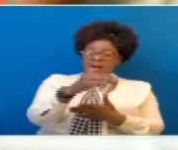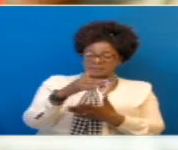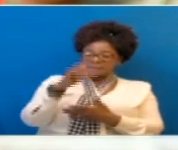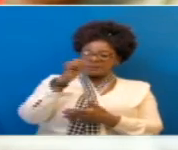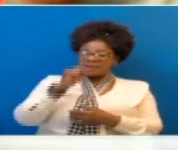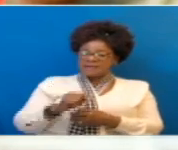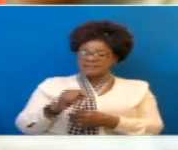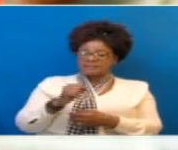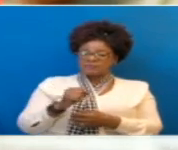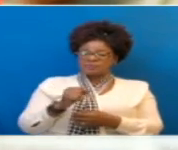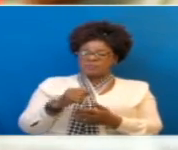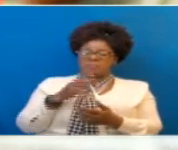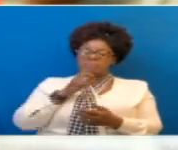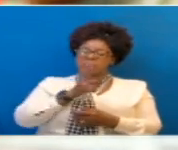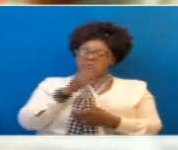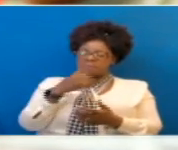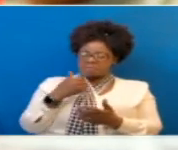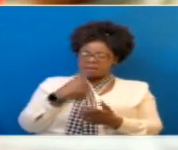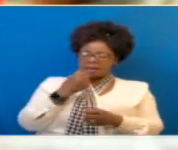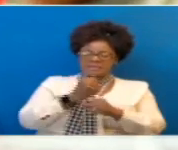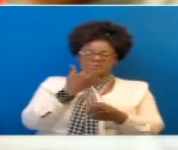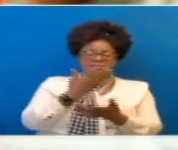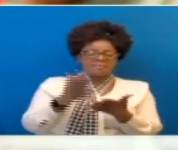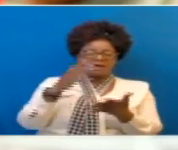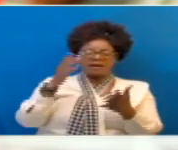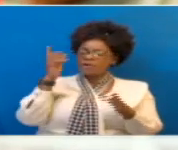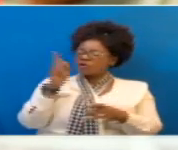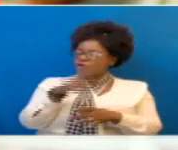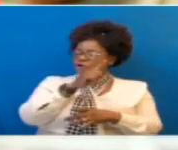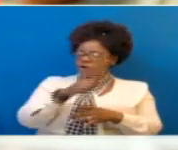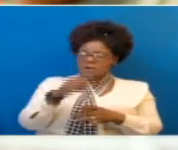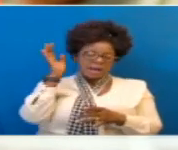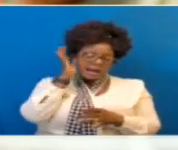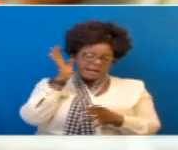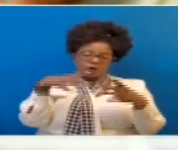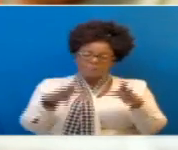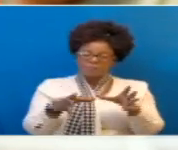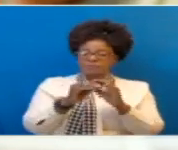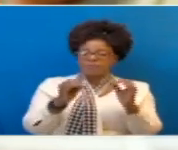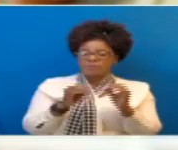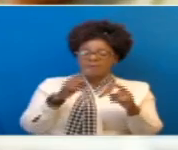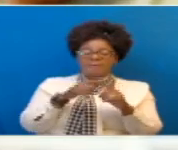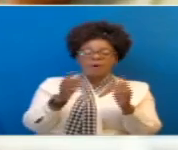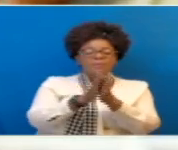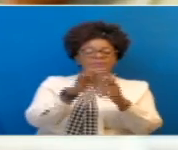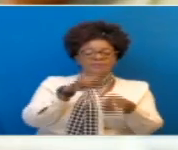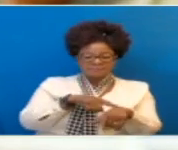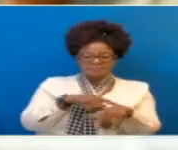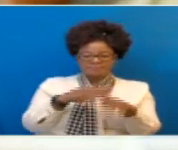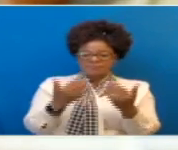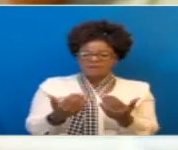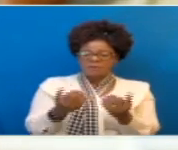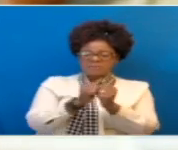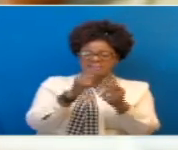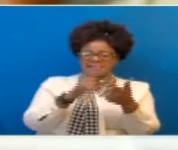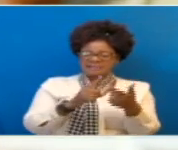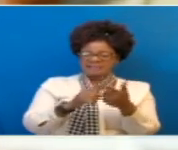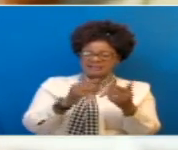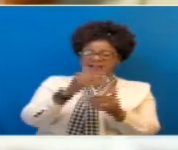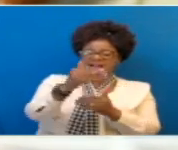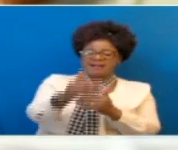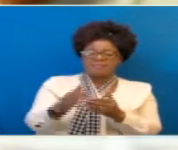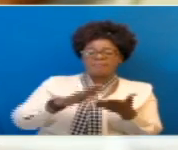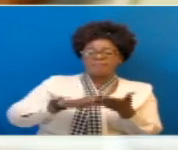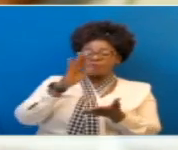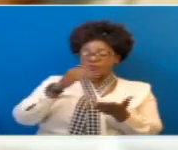did something wrong that has never been heard in the community. But eventually, with time, now that we're 10 years down the line, most